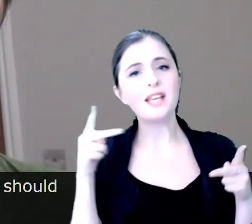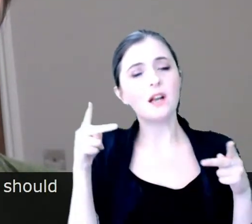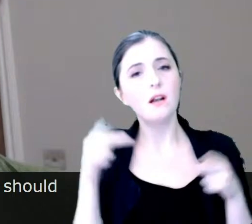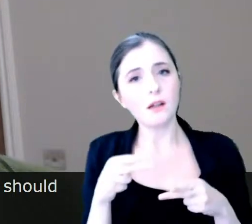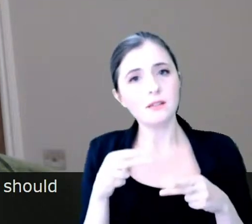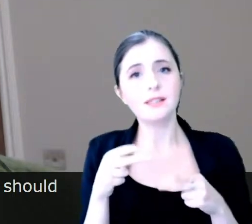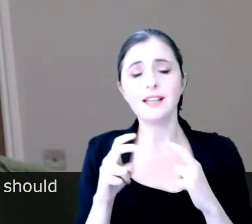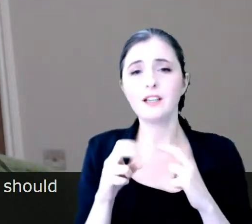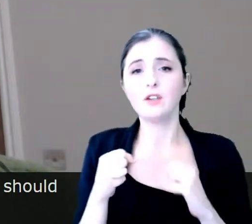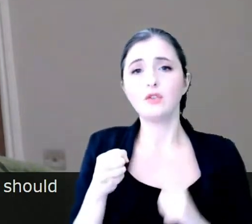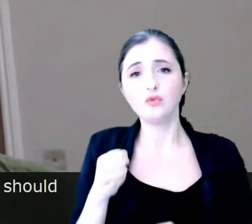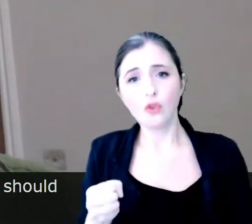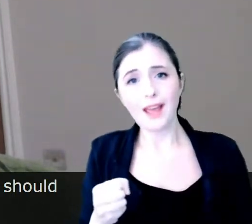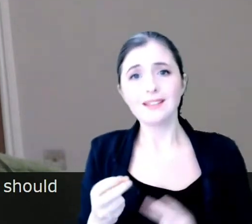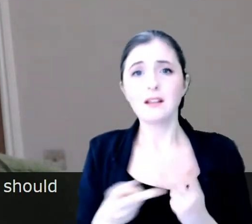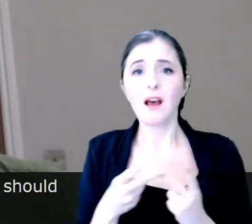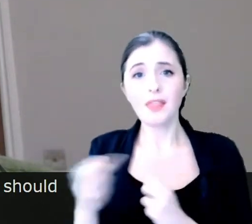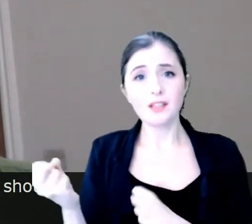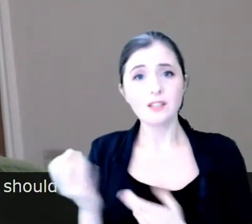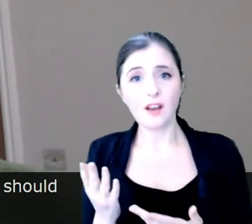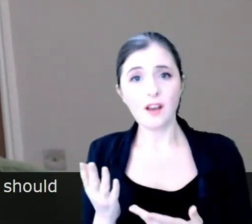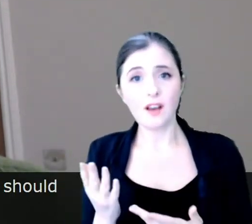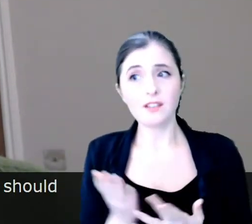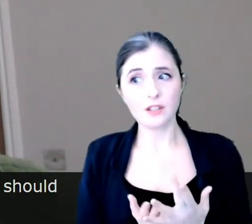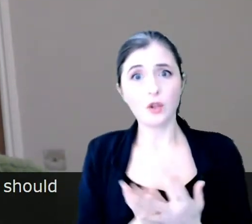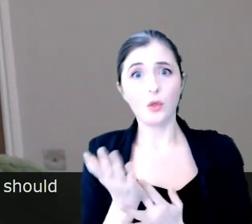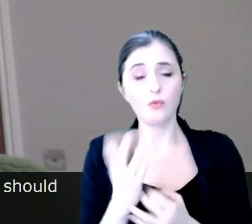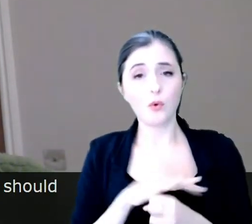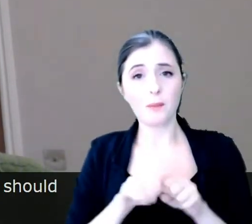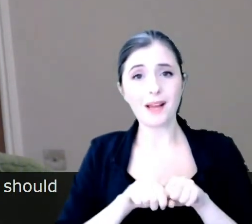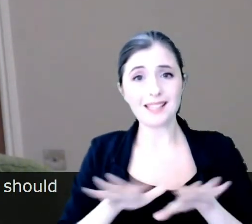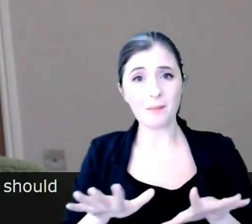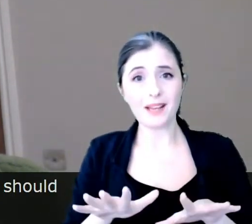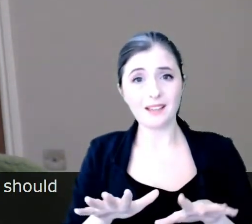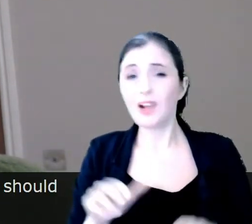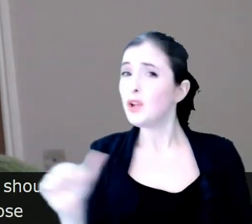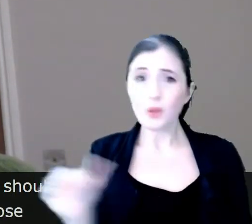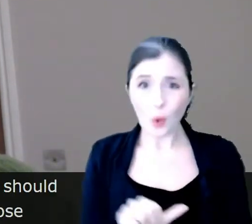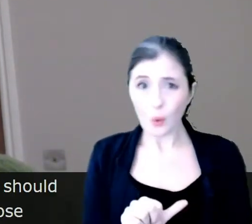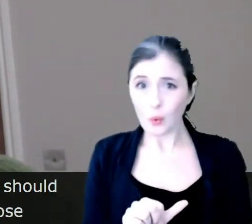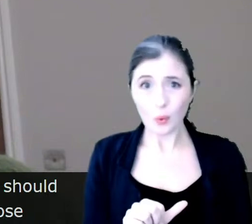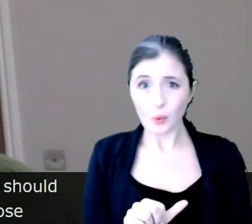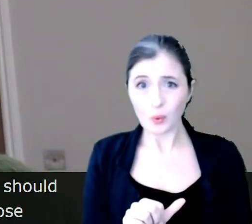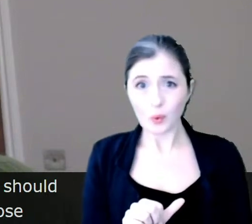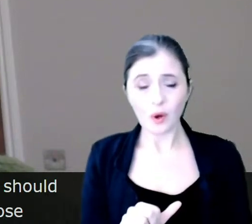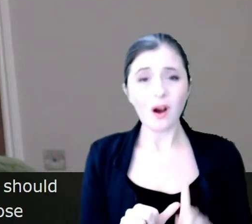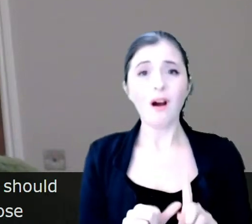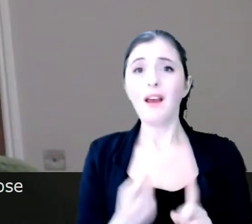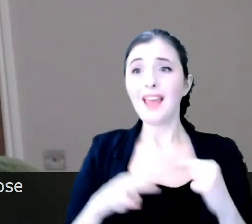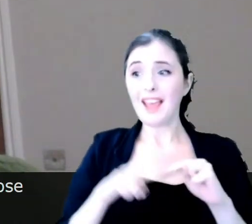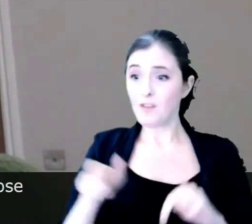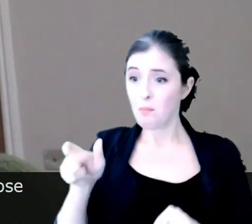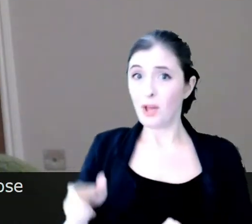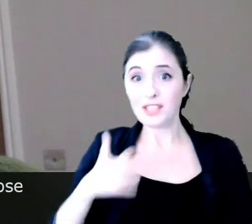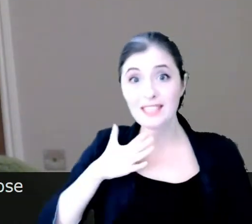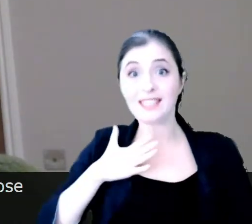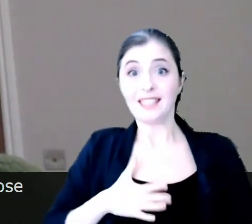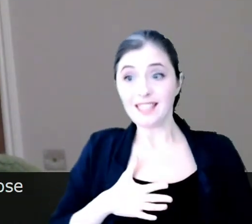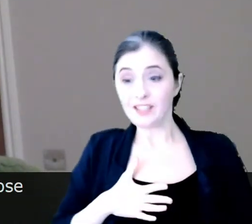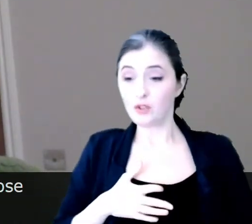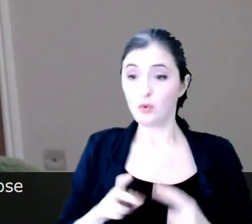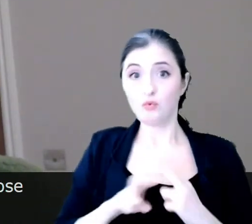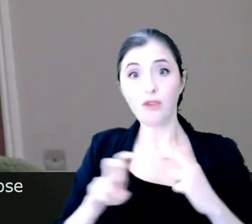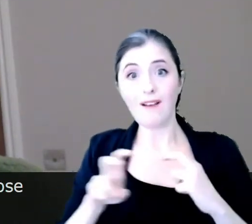this pandemic. Absolutely not. For those people who need to travel, we need to make sure they can travel safely and